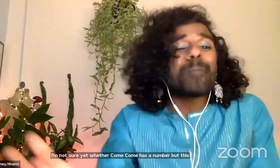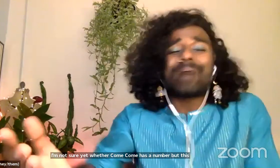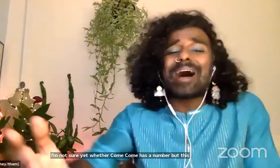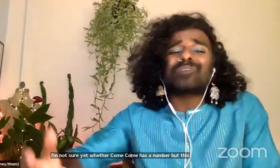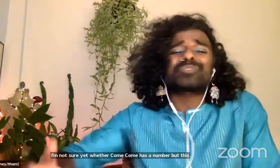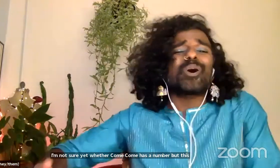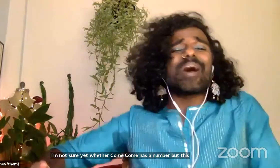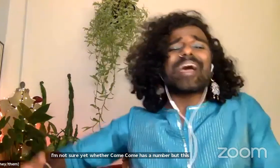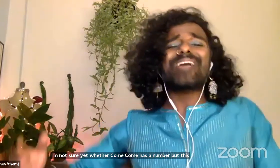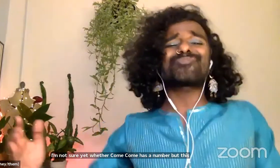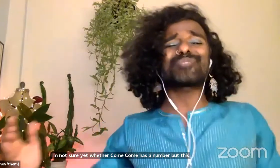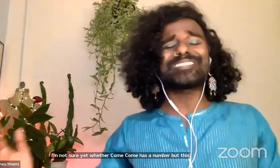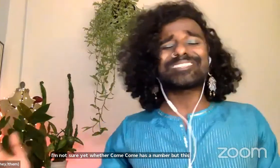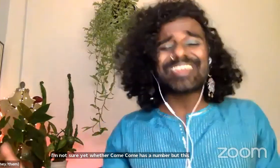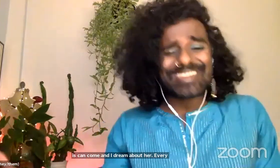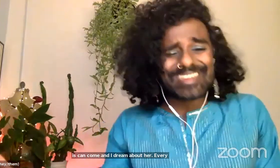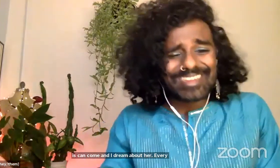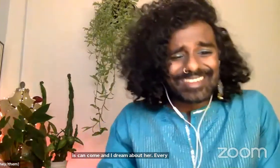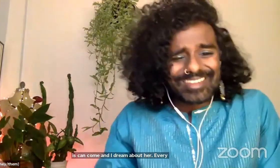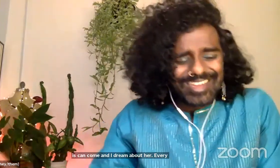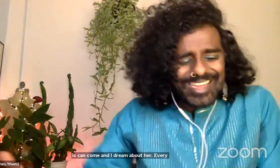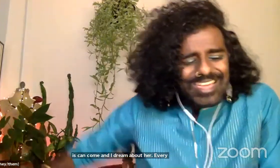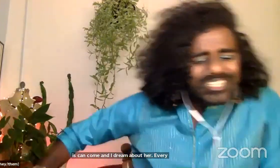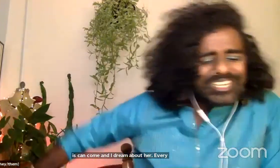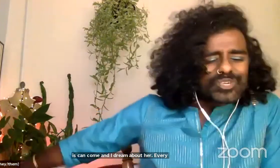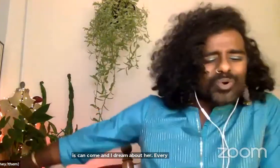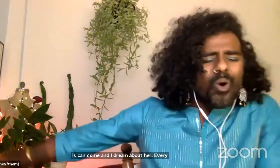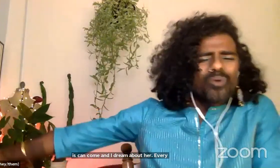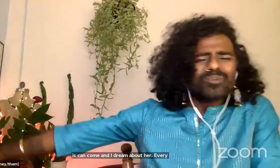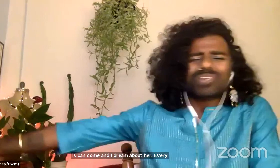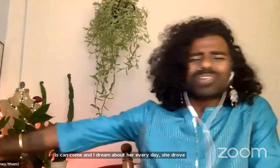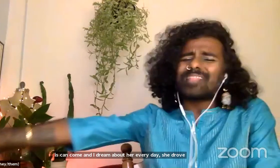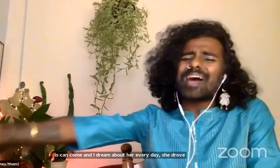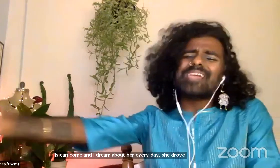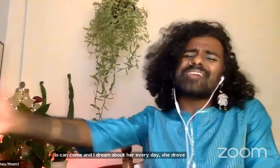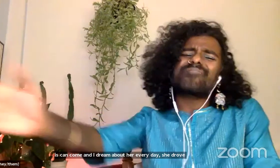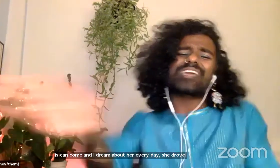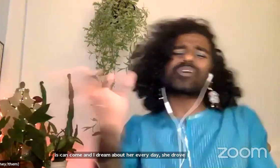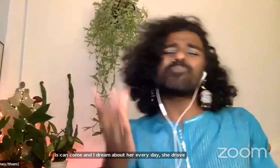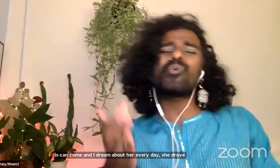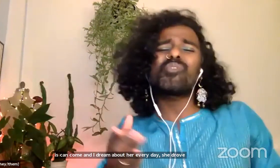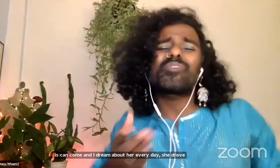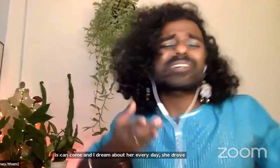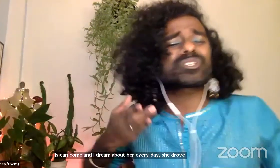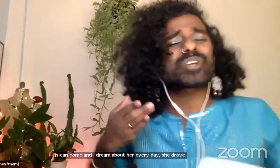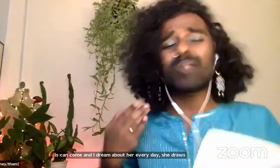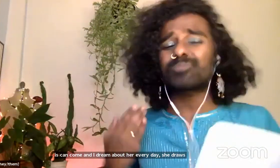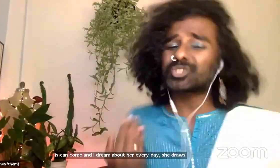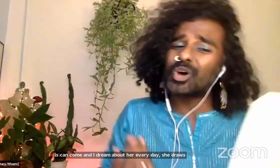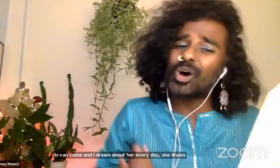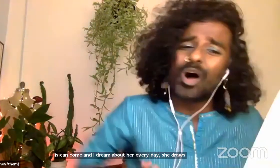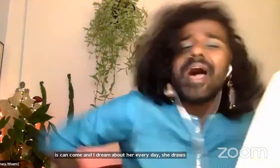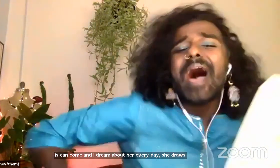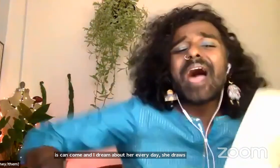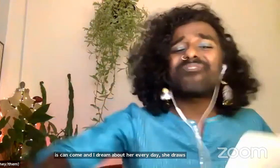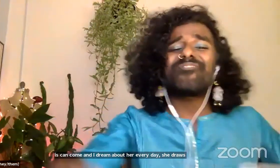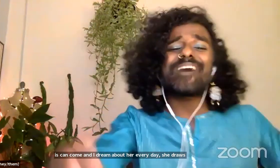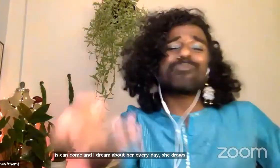dream about her every day. She draws her life like a moving